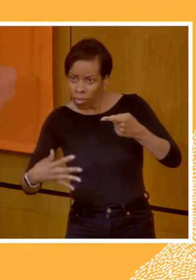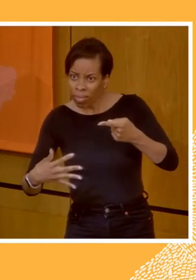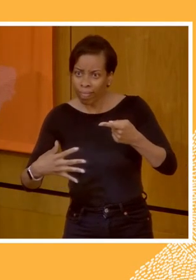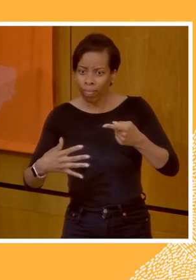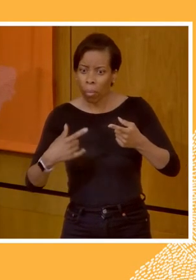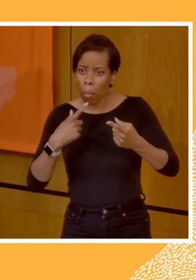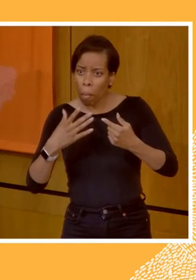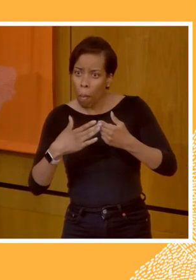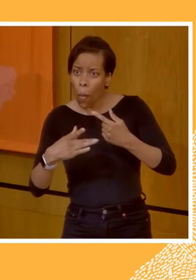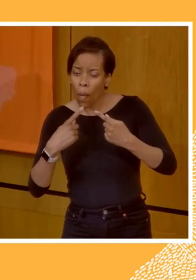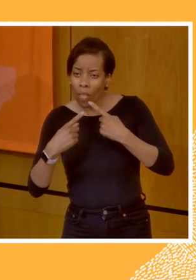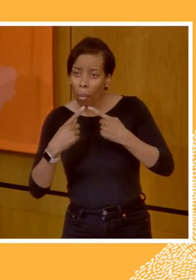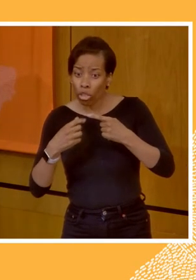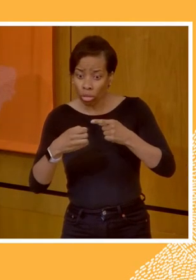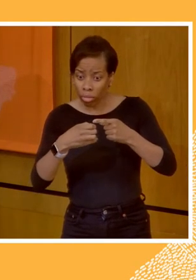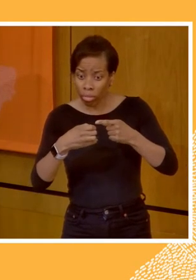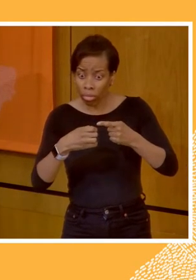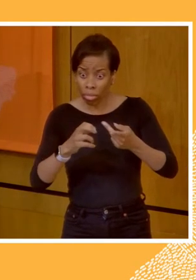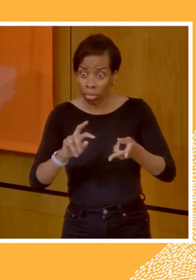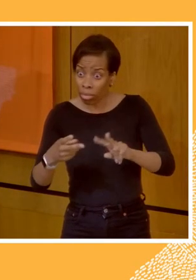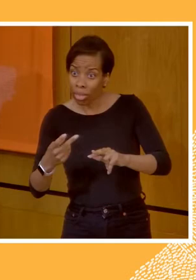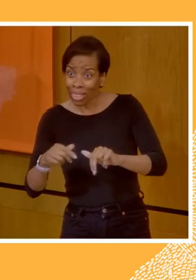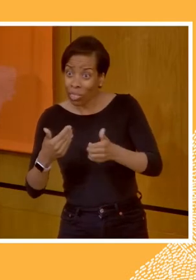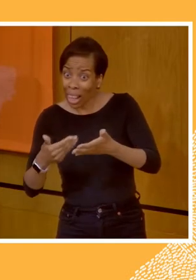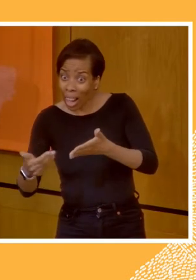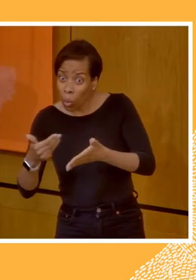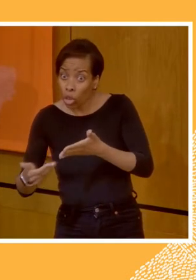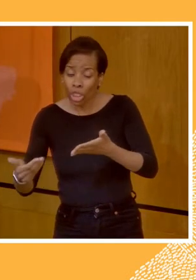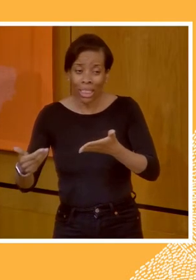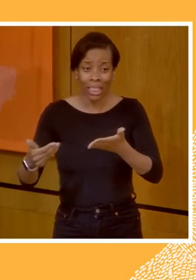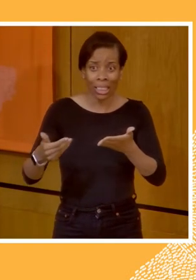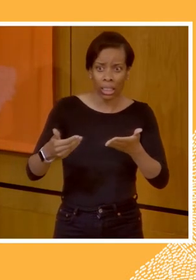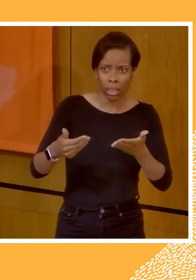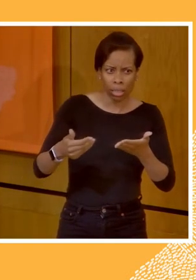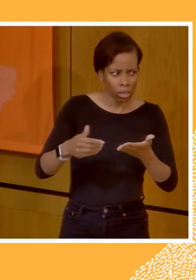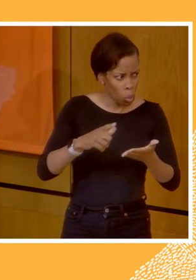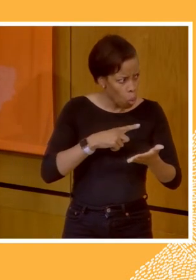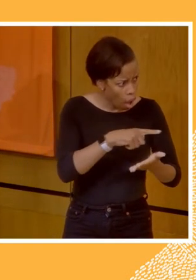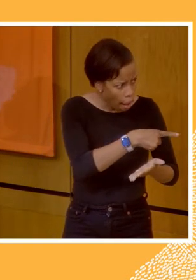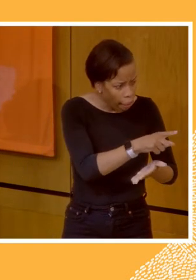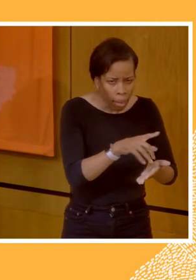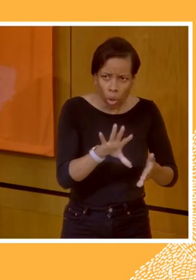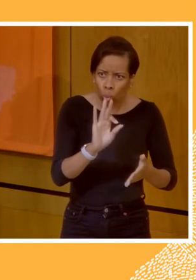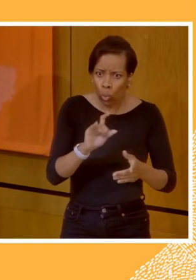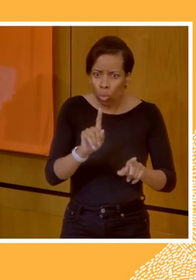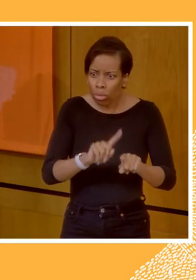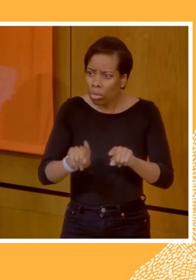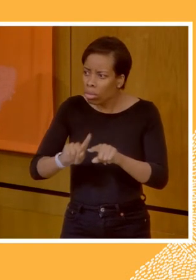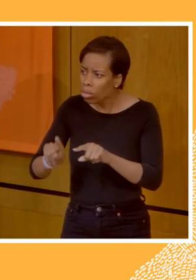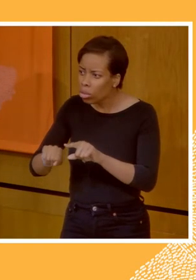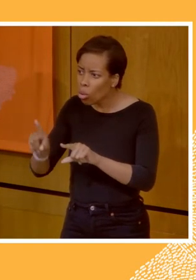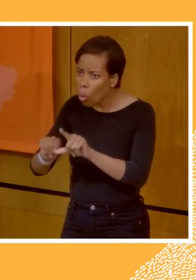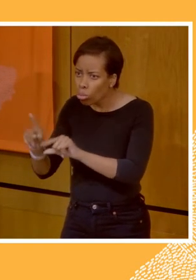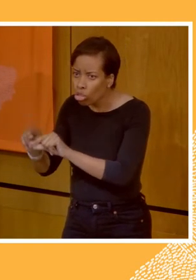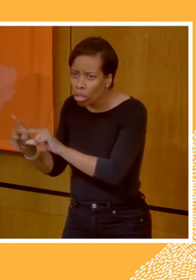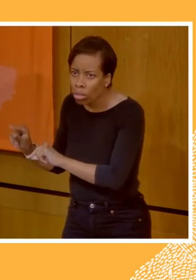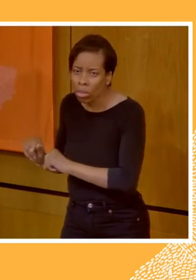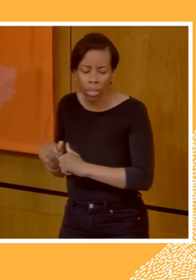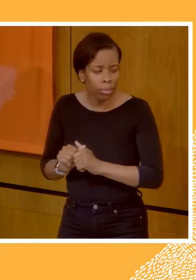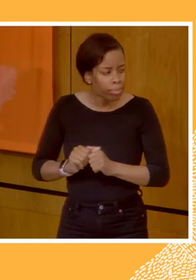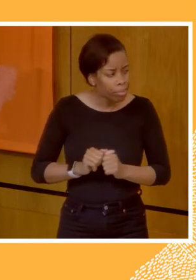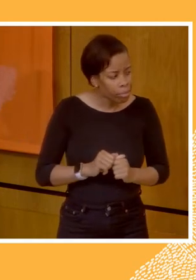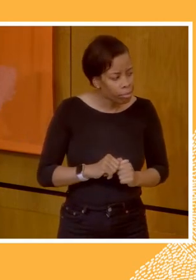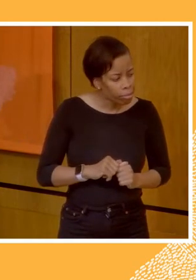just want to give you a chance to maybe talk about that and why you decided to go that route. Yeah, it was about different